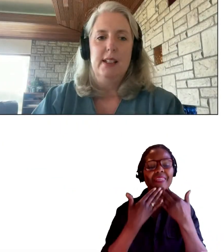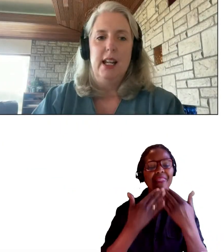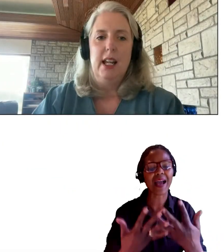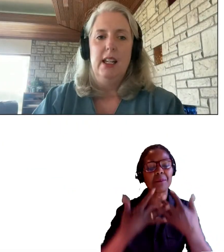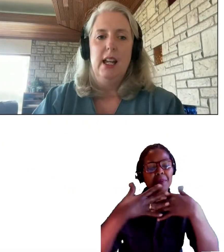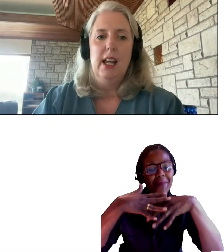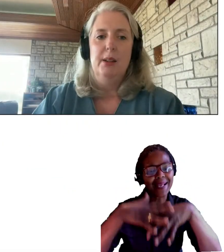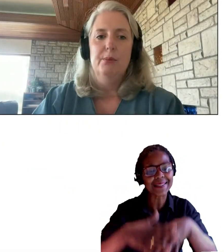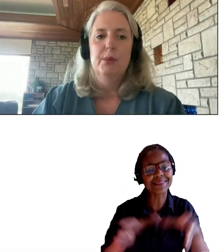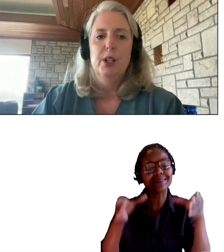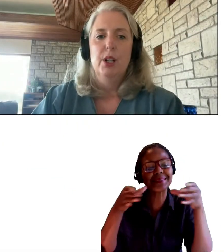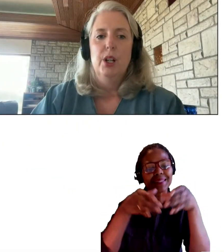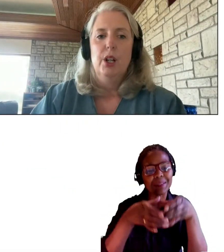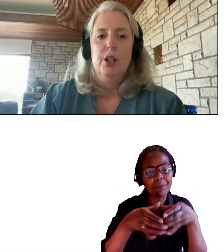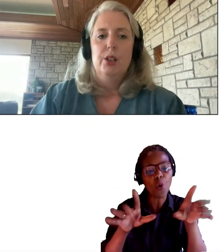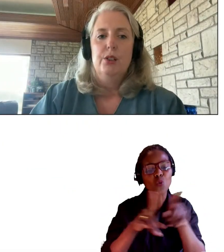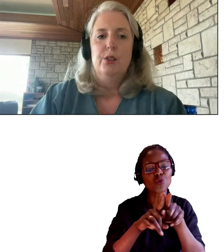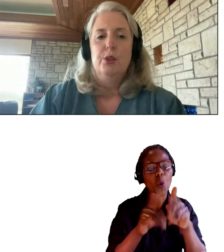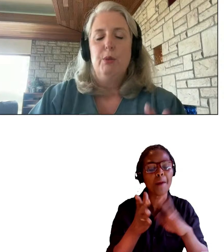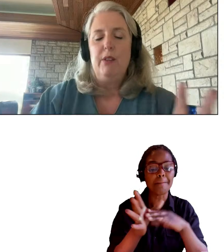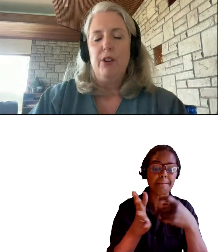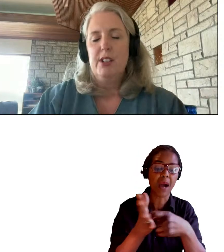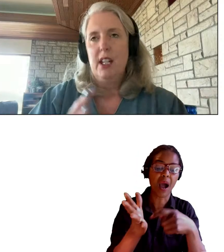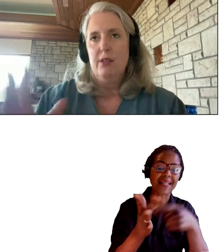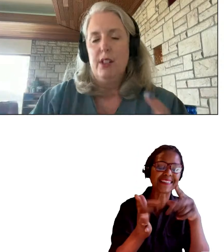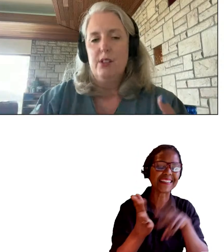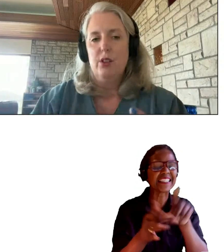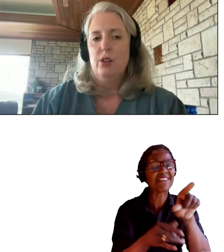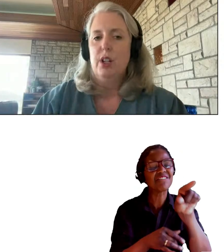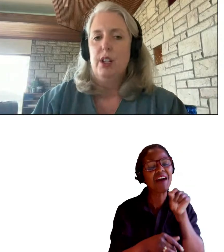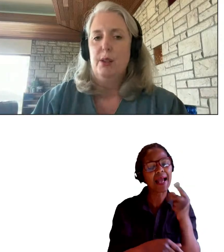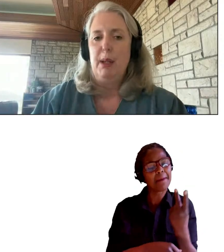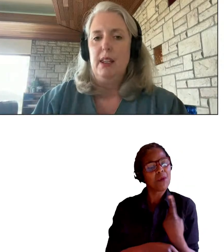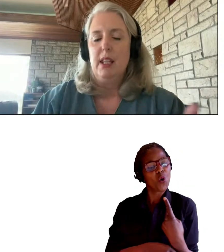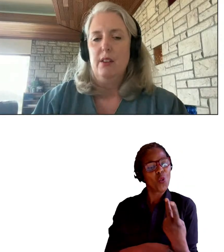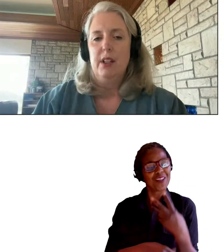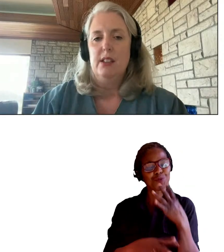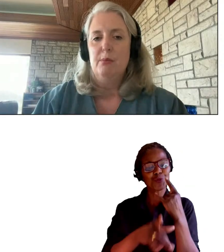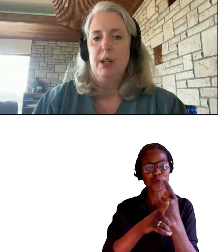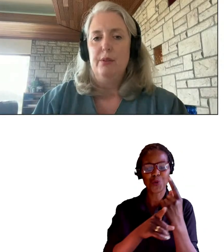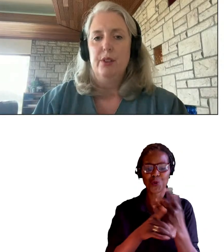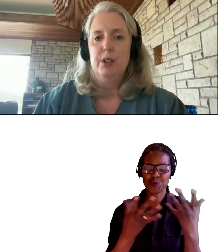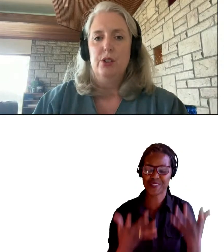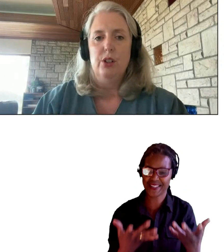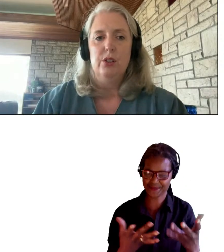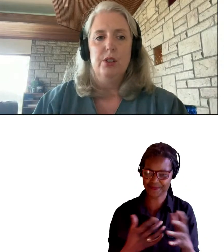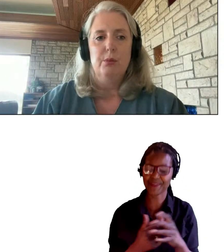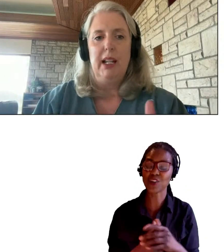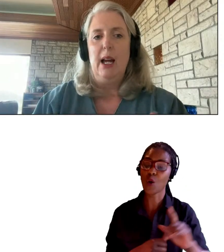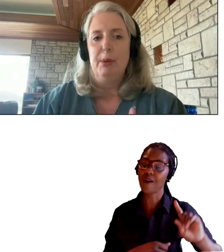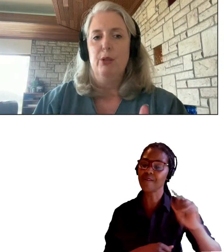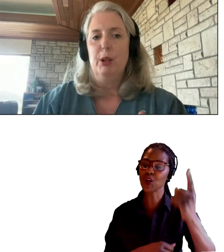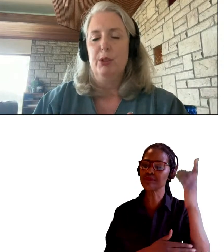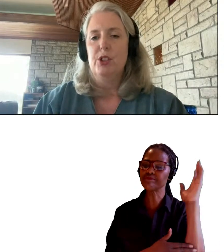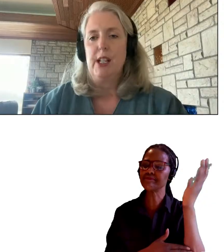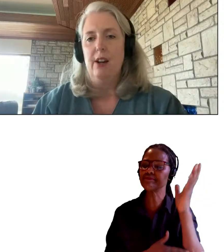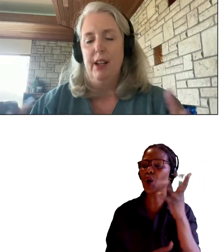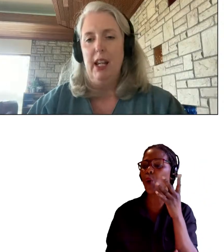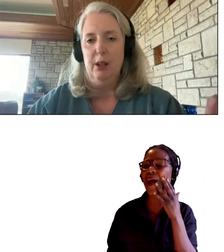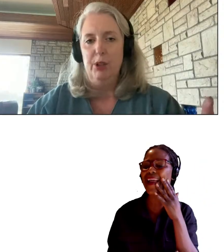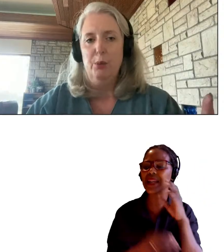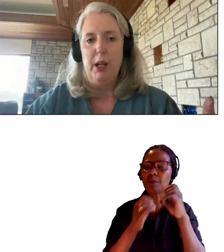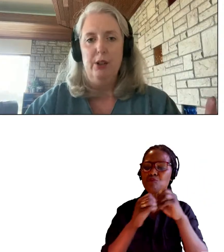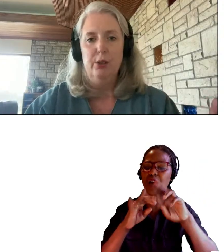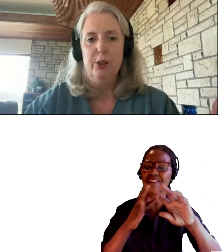to speak today. So we first gave this talk at the Big Thing event in Bradford in June, so I'm really happy that we're able to